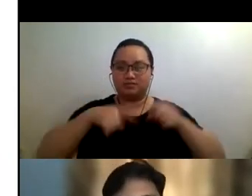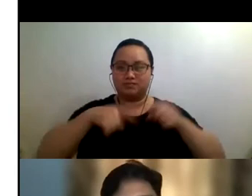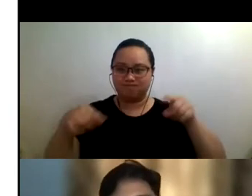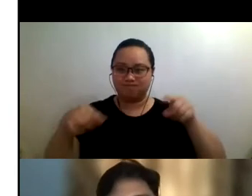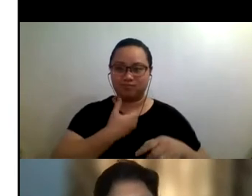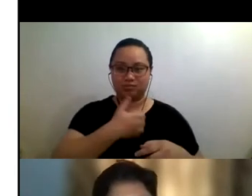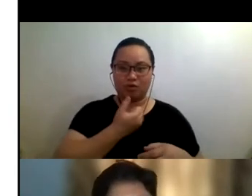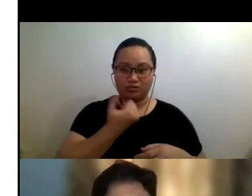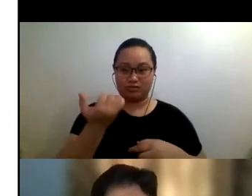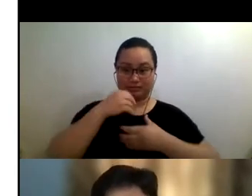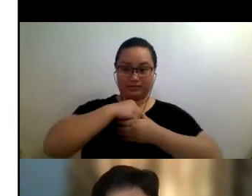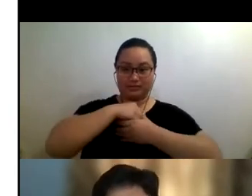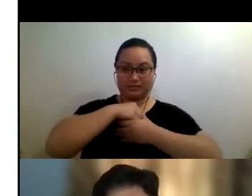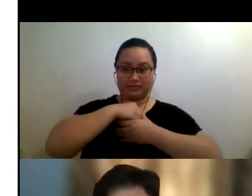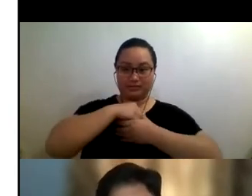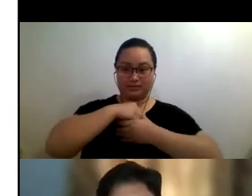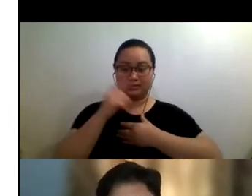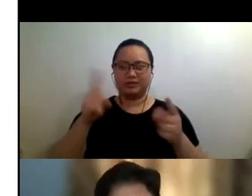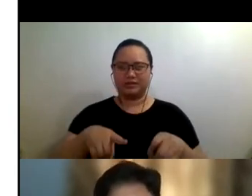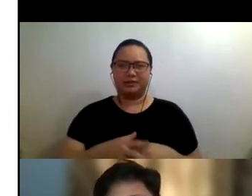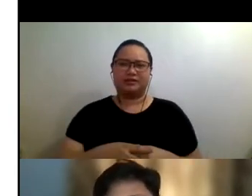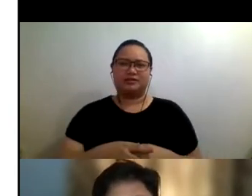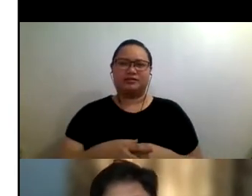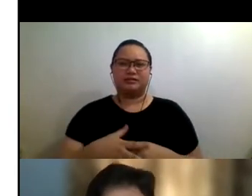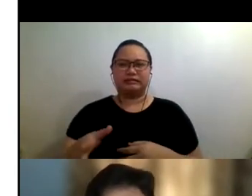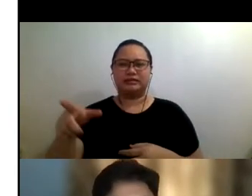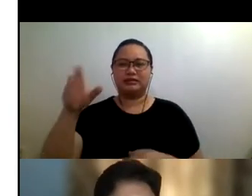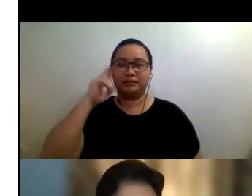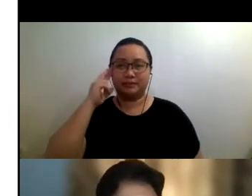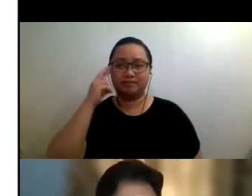Riley's emotions, Riley felt a deep sadness.